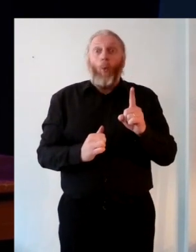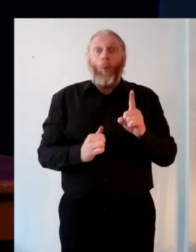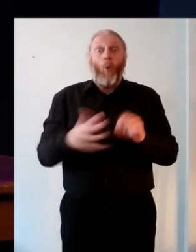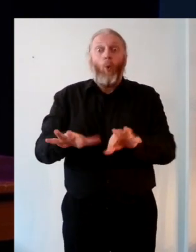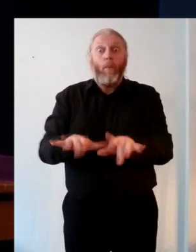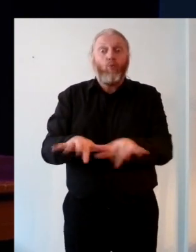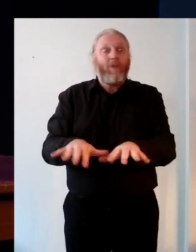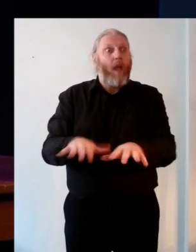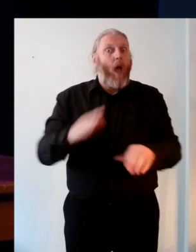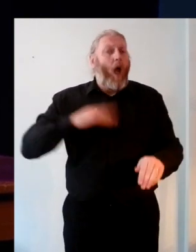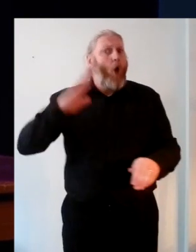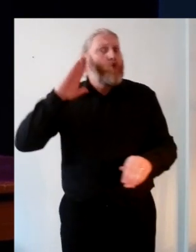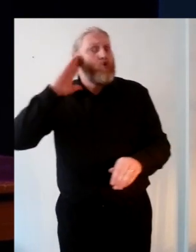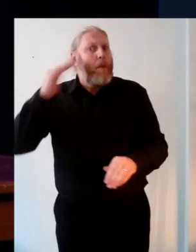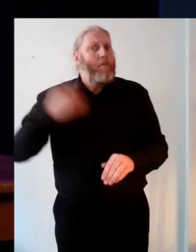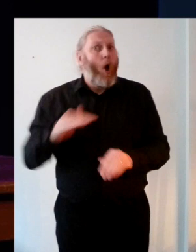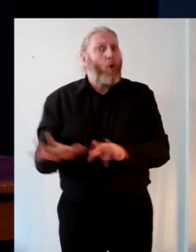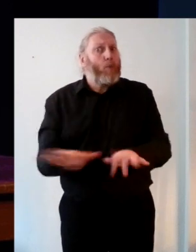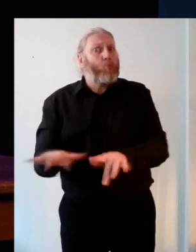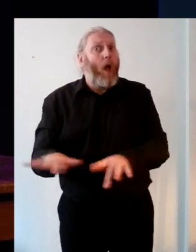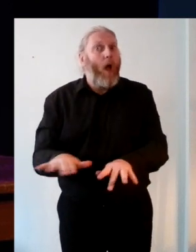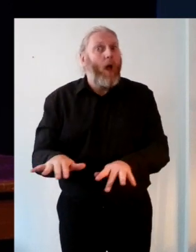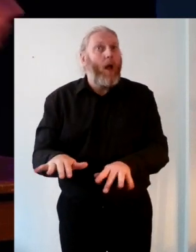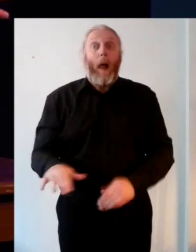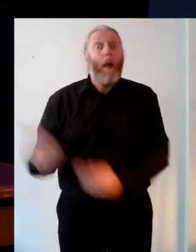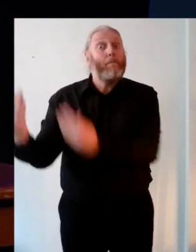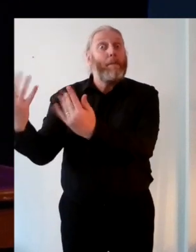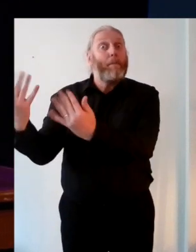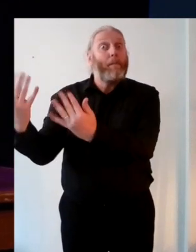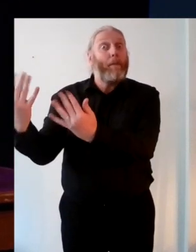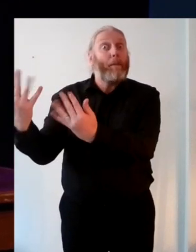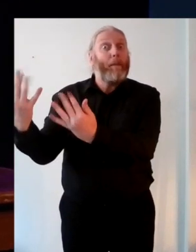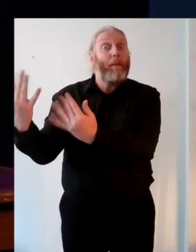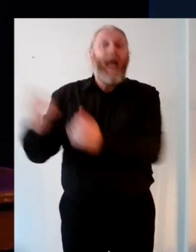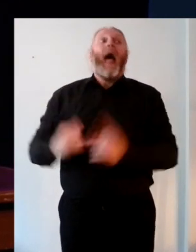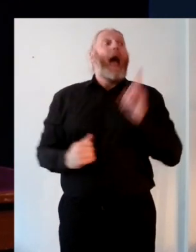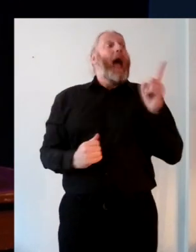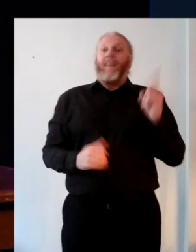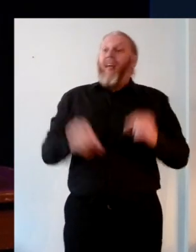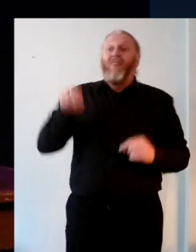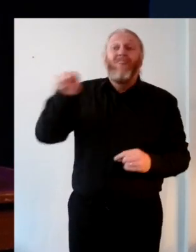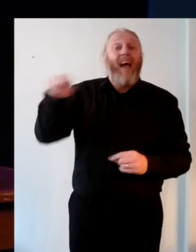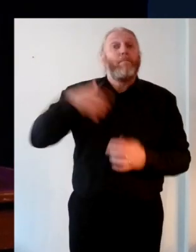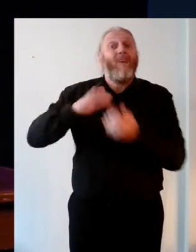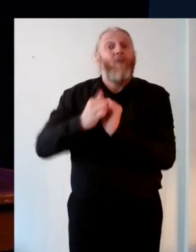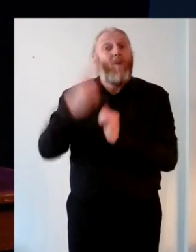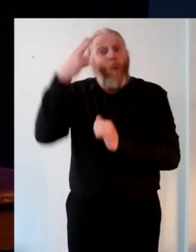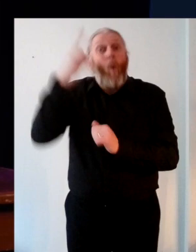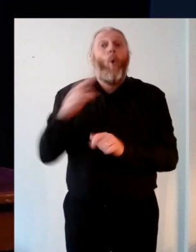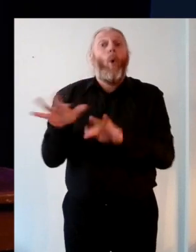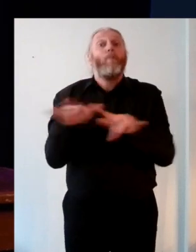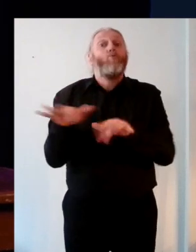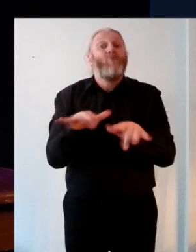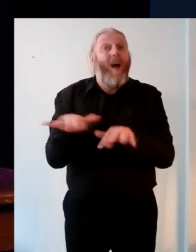computery. I thought I heard computery then. Oh, there he is! Ah! Now that's my friend computery. Every time you hear